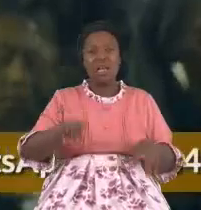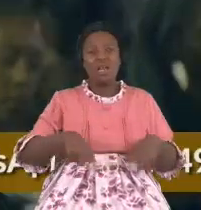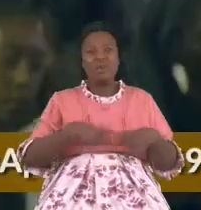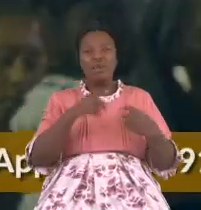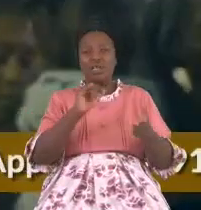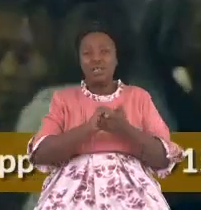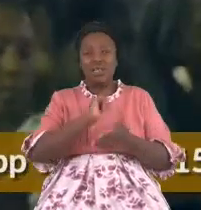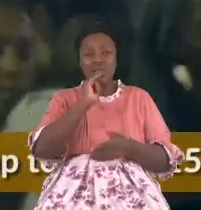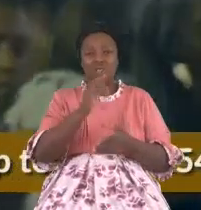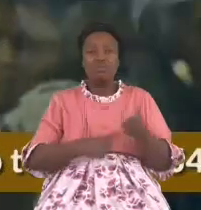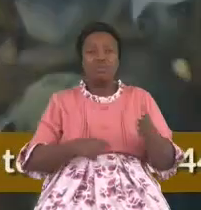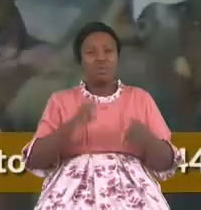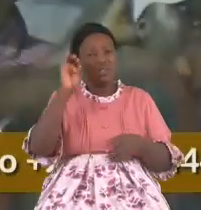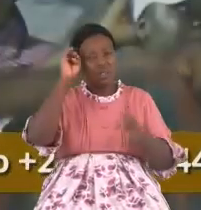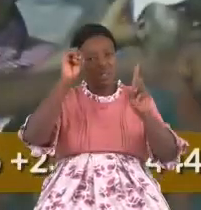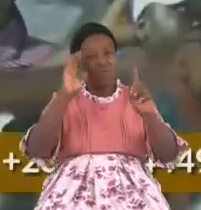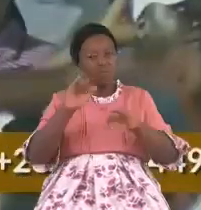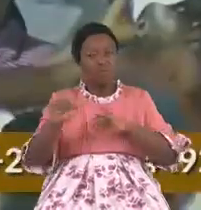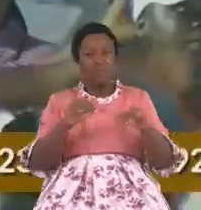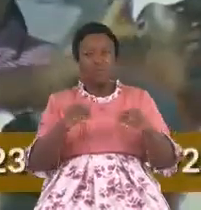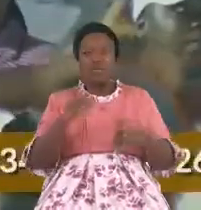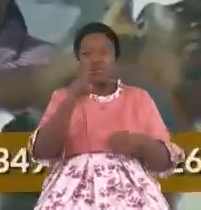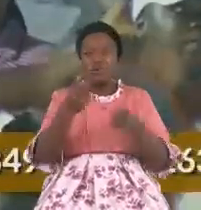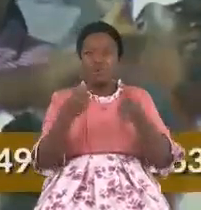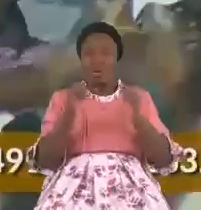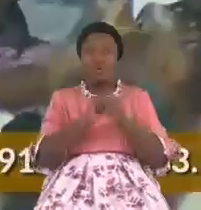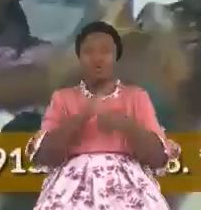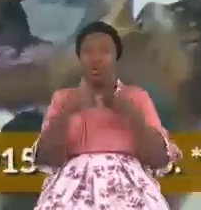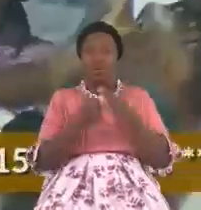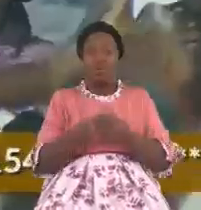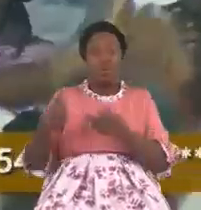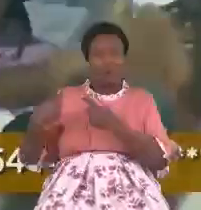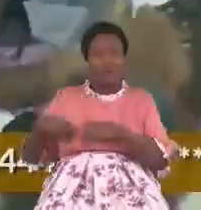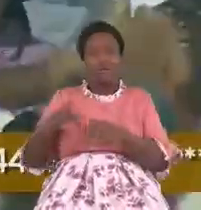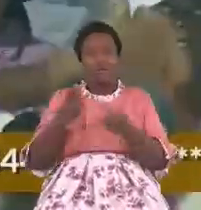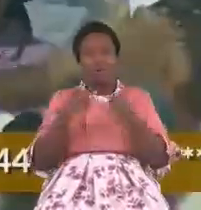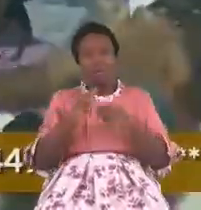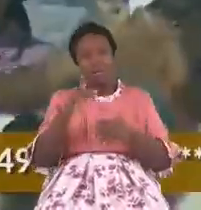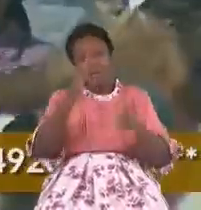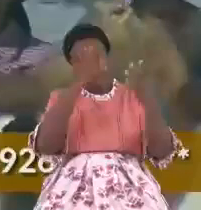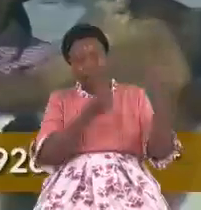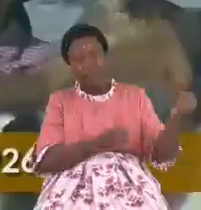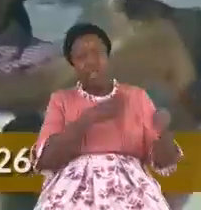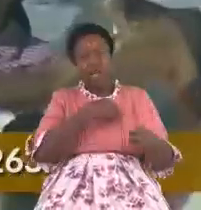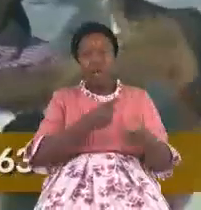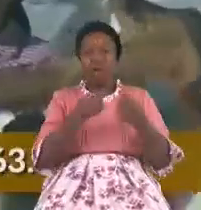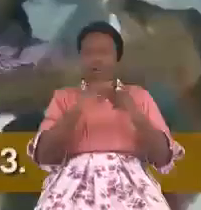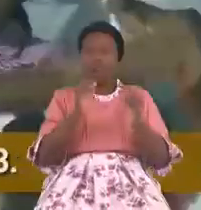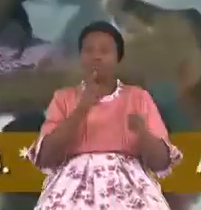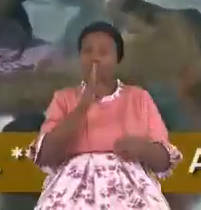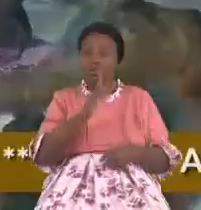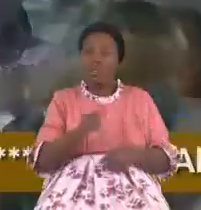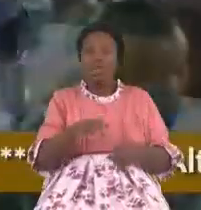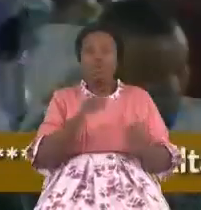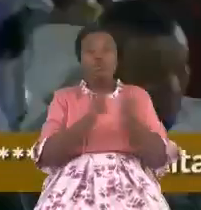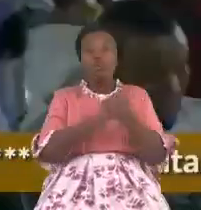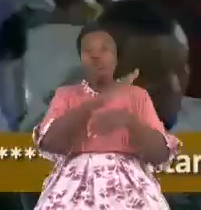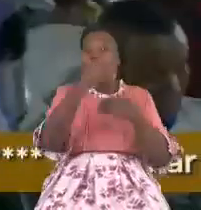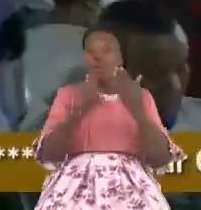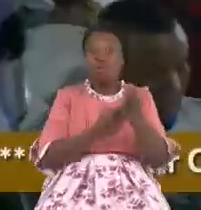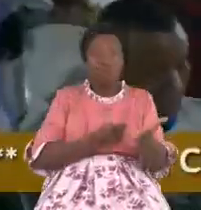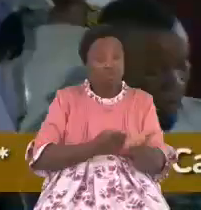do you calm without your heart and you come by faith and you come sincerely with all honesty